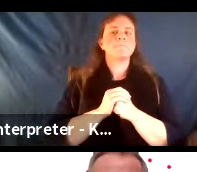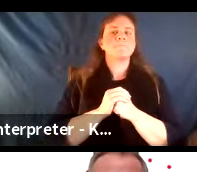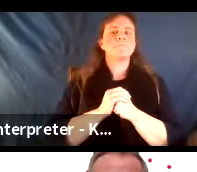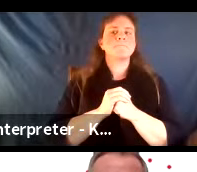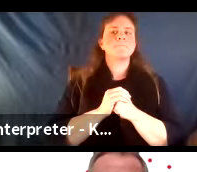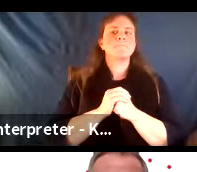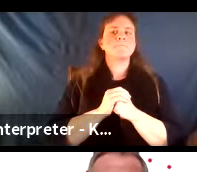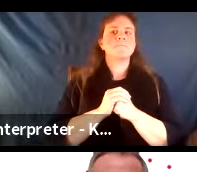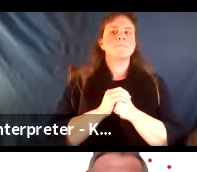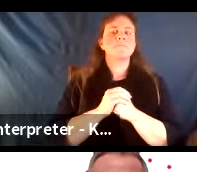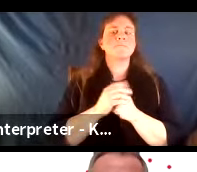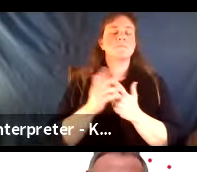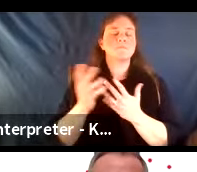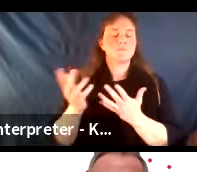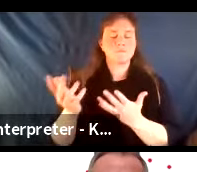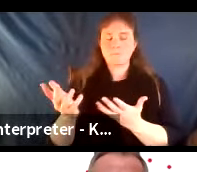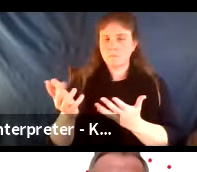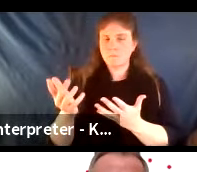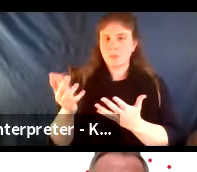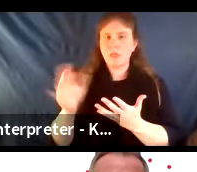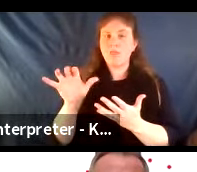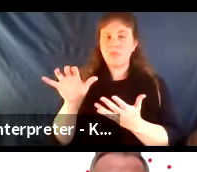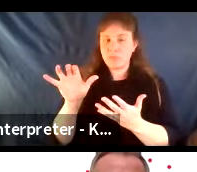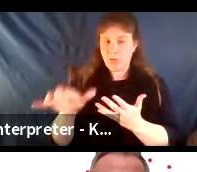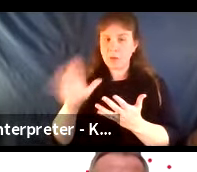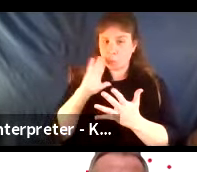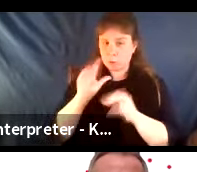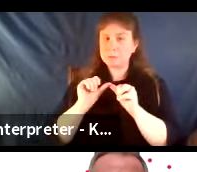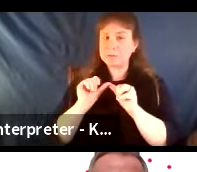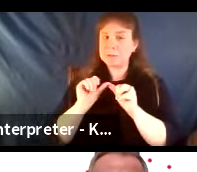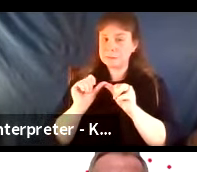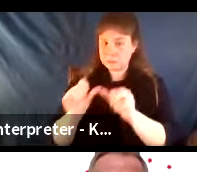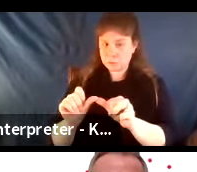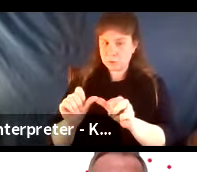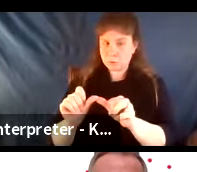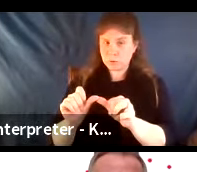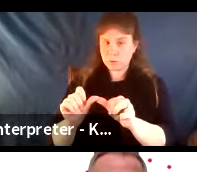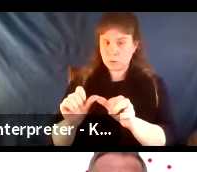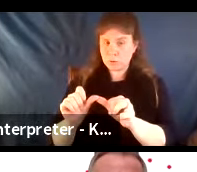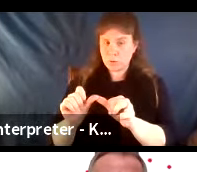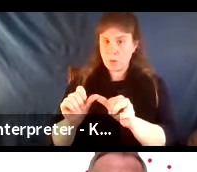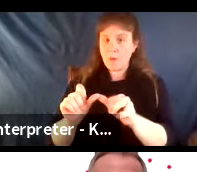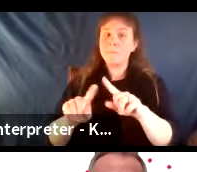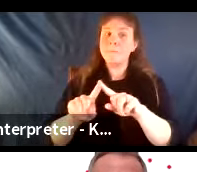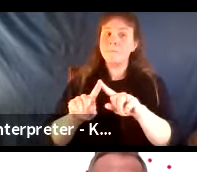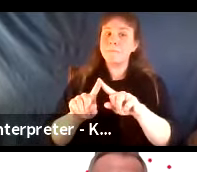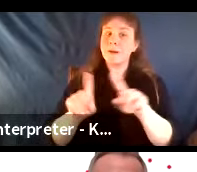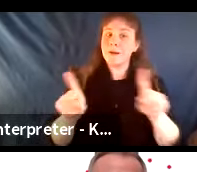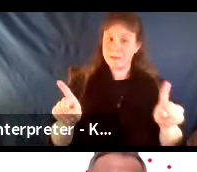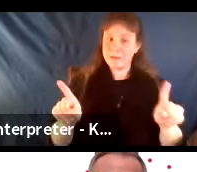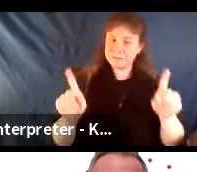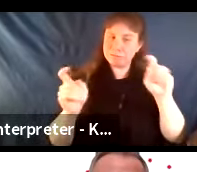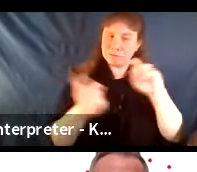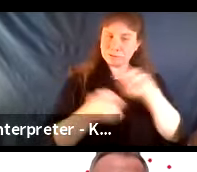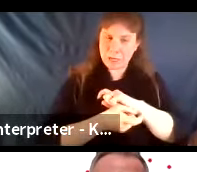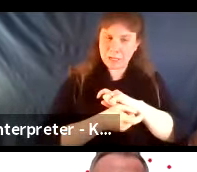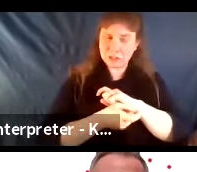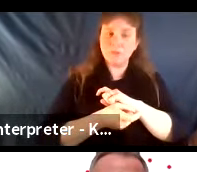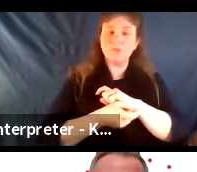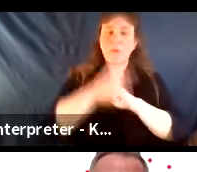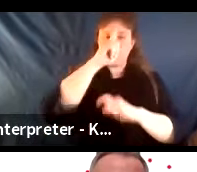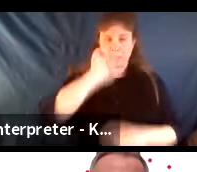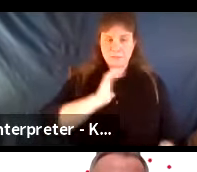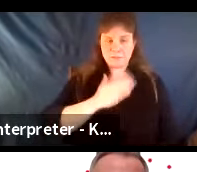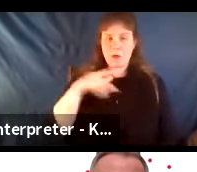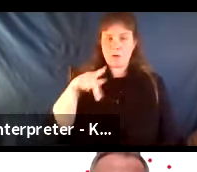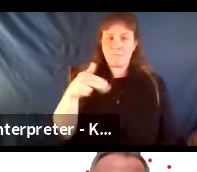so that would continue to happen, but as we are allocating based on our phased system, that